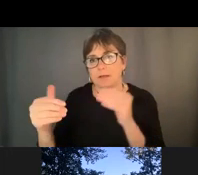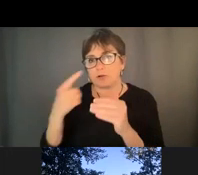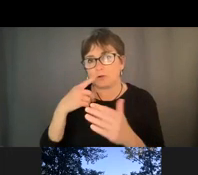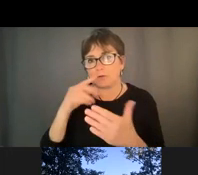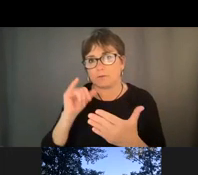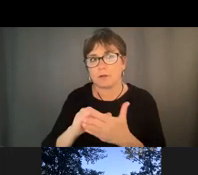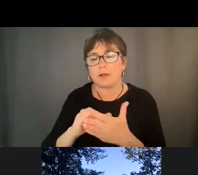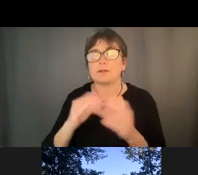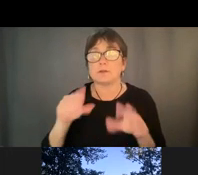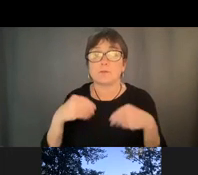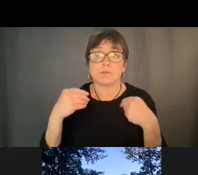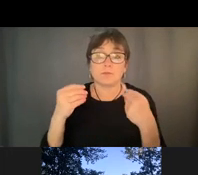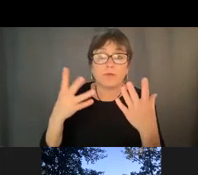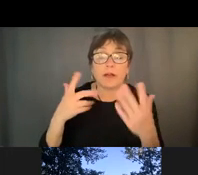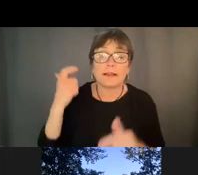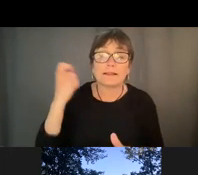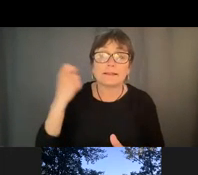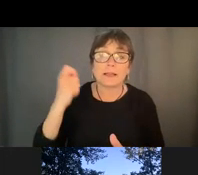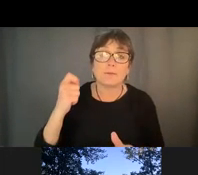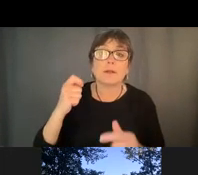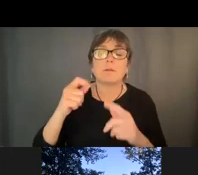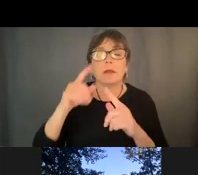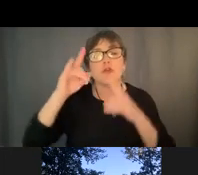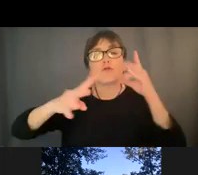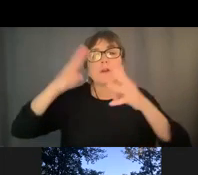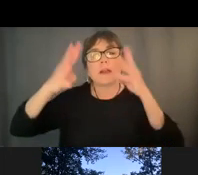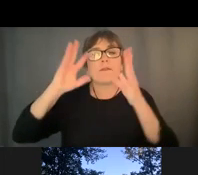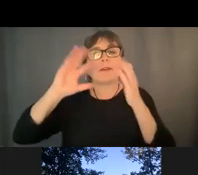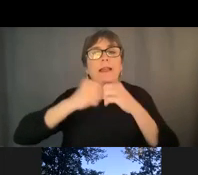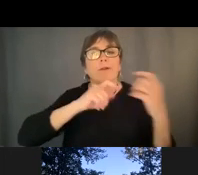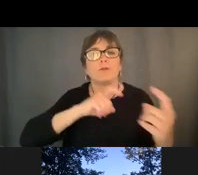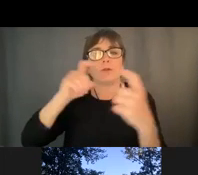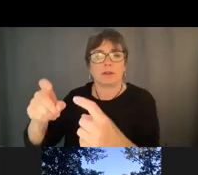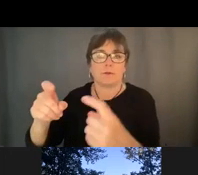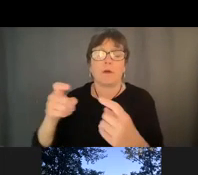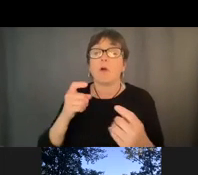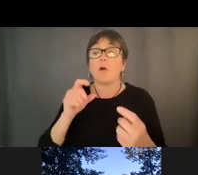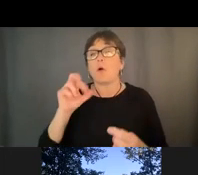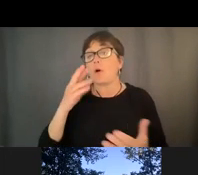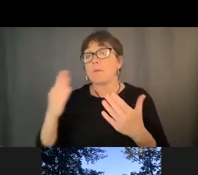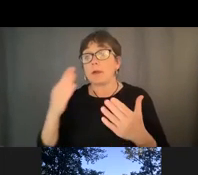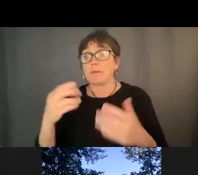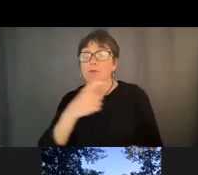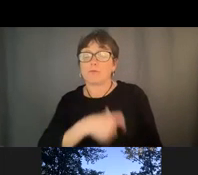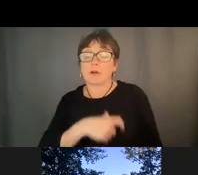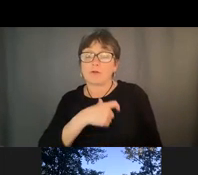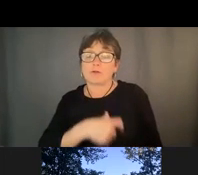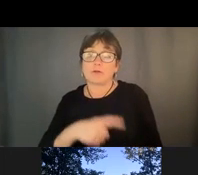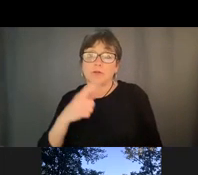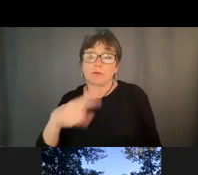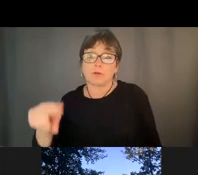stipend is important. It might even be registering them for another event or a different training.